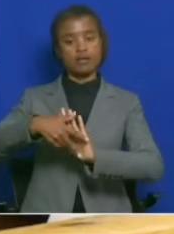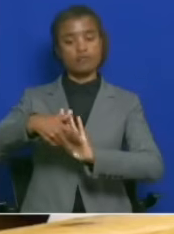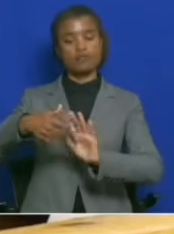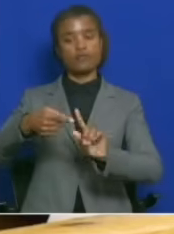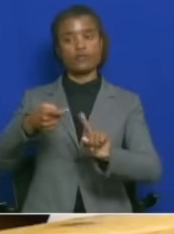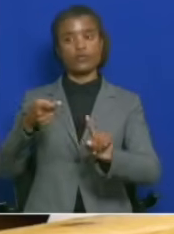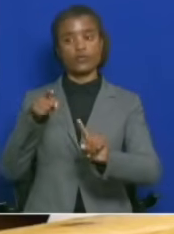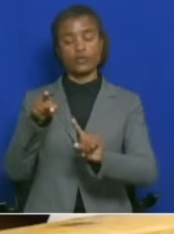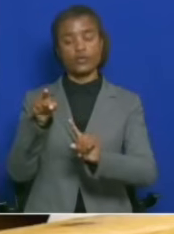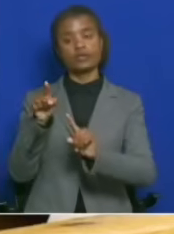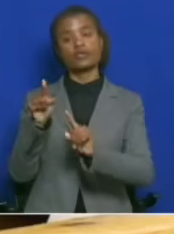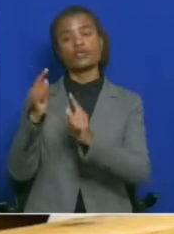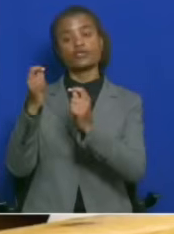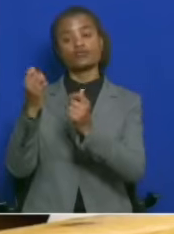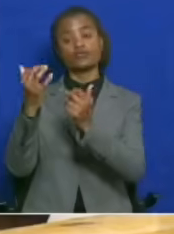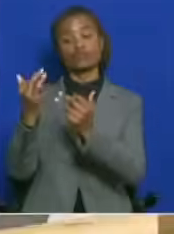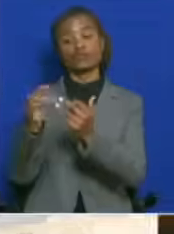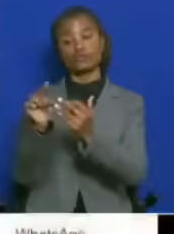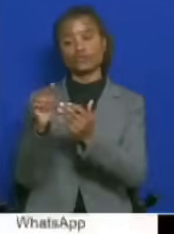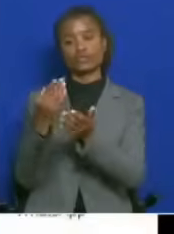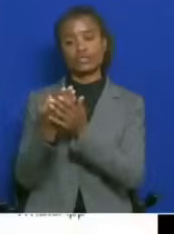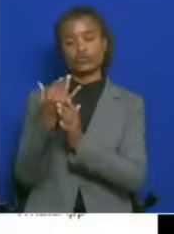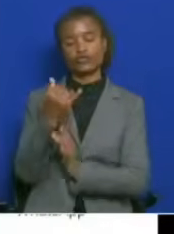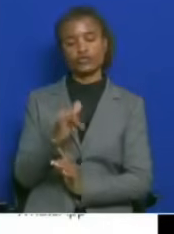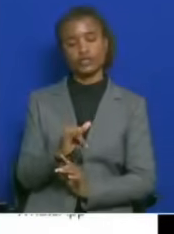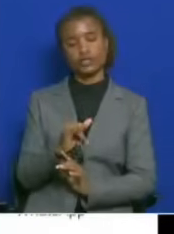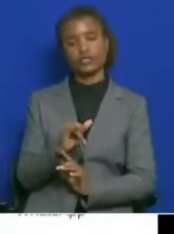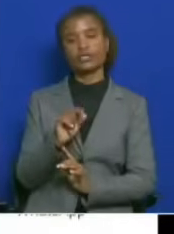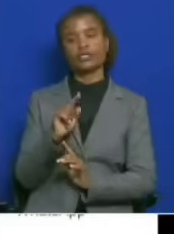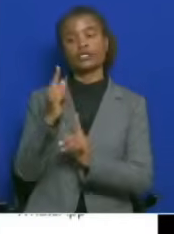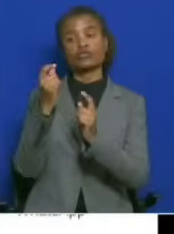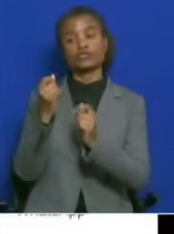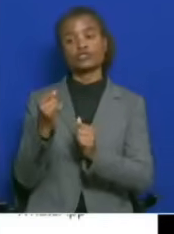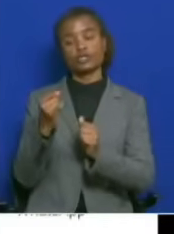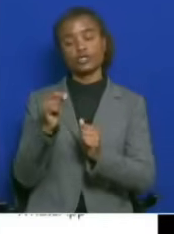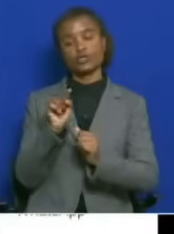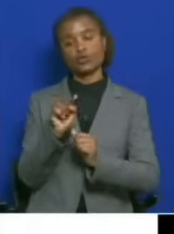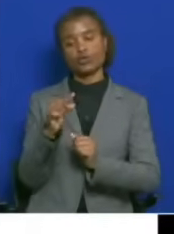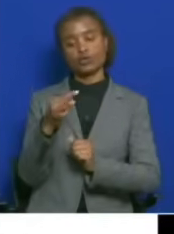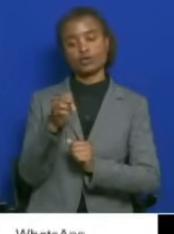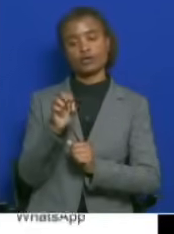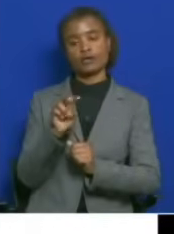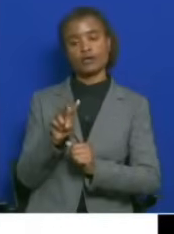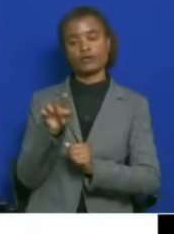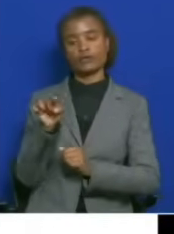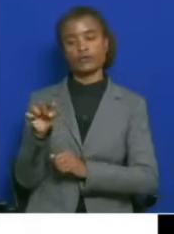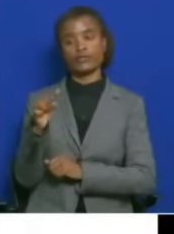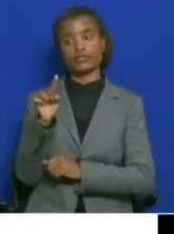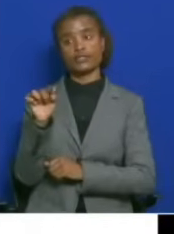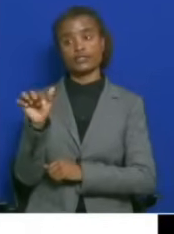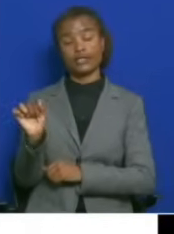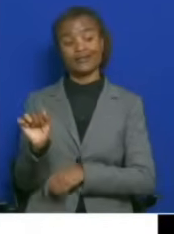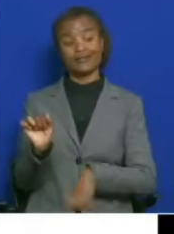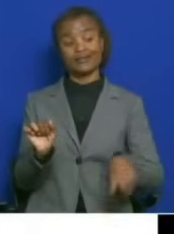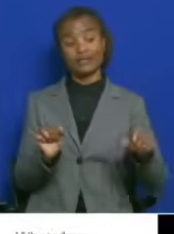treasury.gov.za. And Mr. Valley says, we'll keep looking.